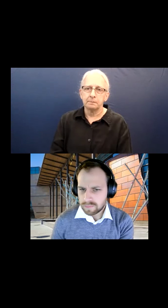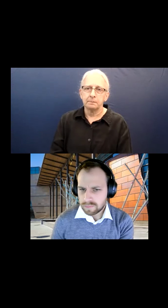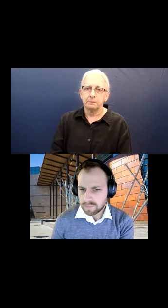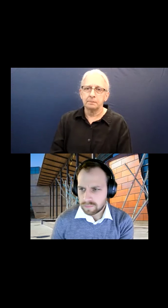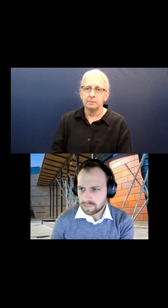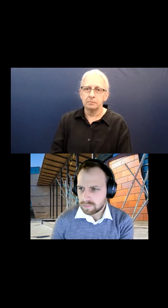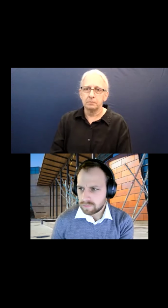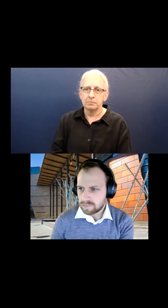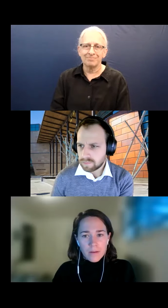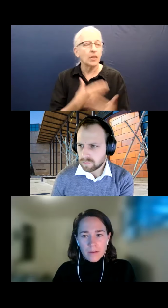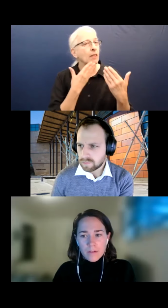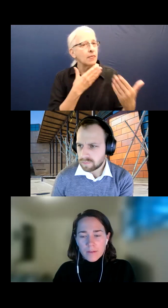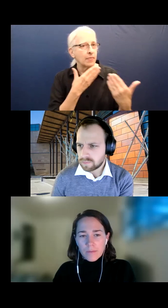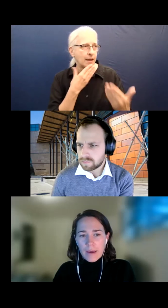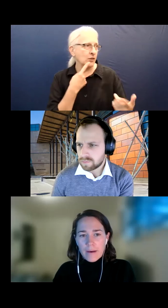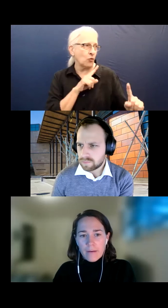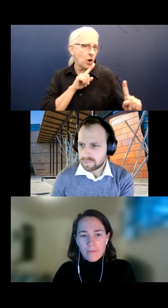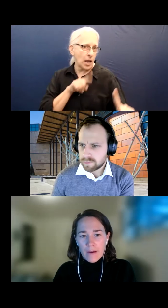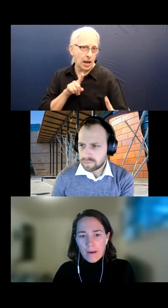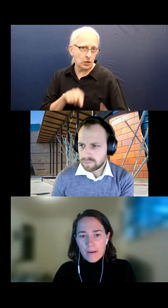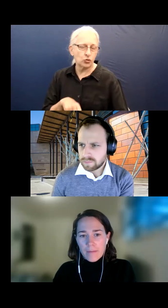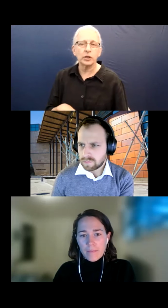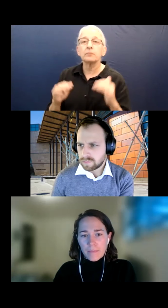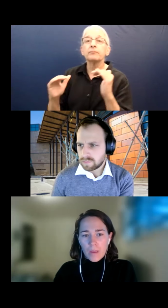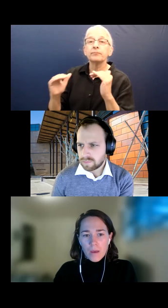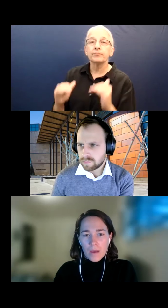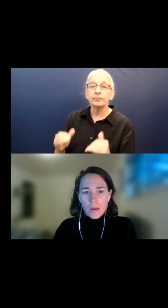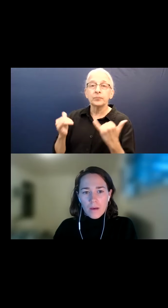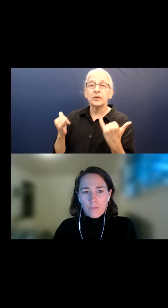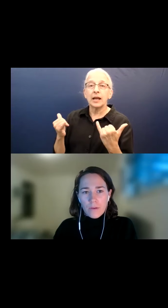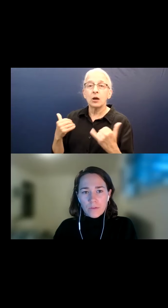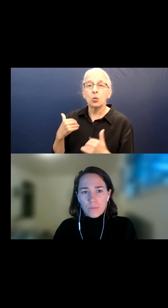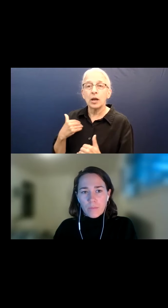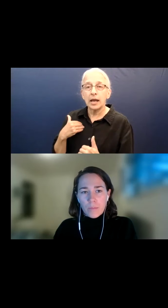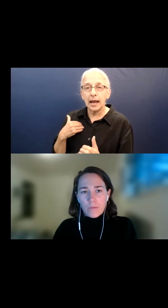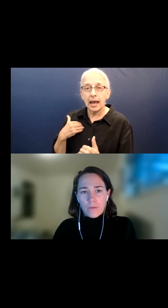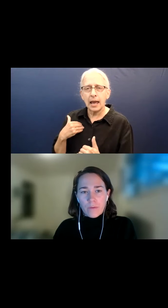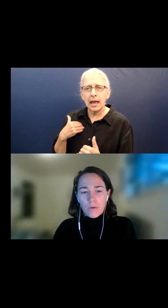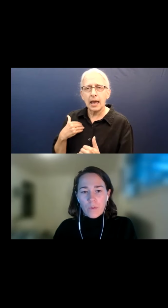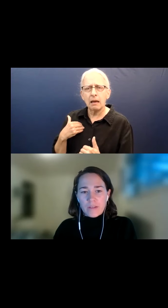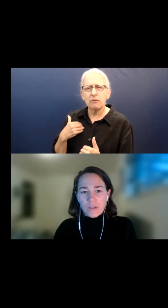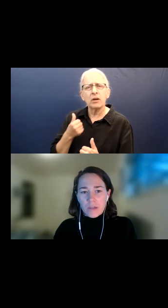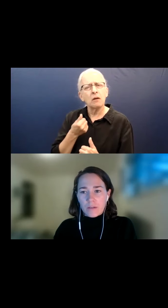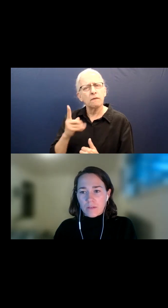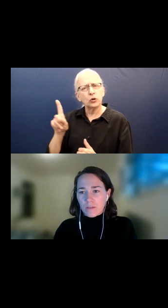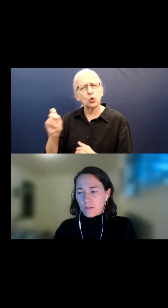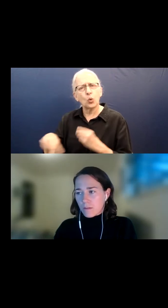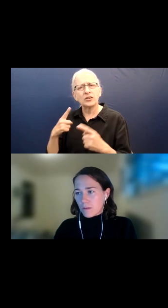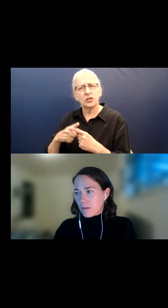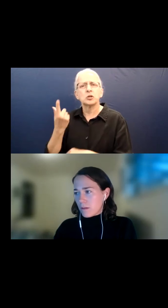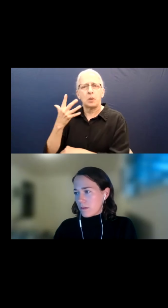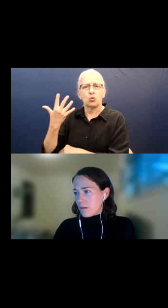Thanks, everyone. We have a few tree removal